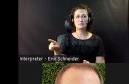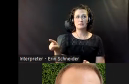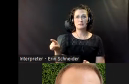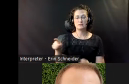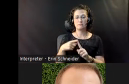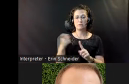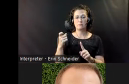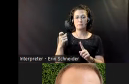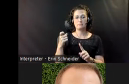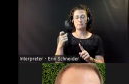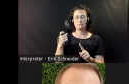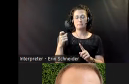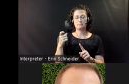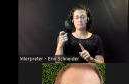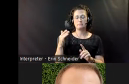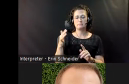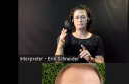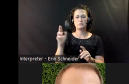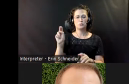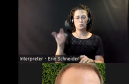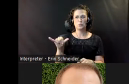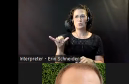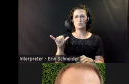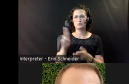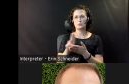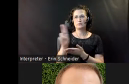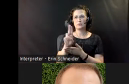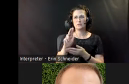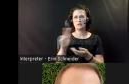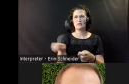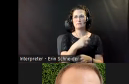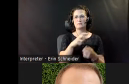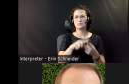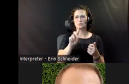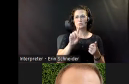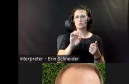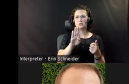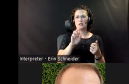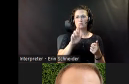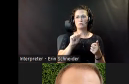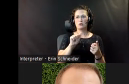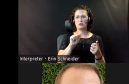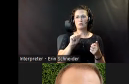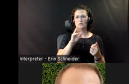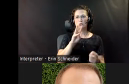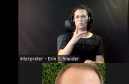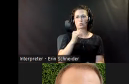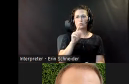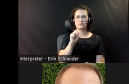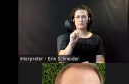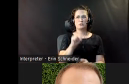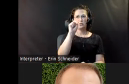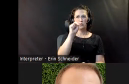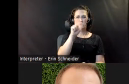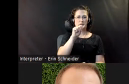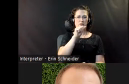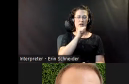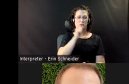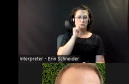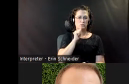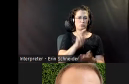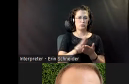stages of building a program, and then transition to Deborah Witten at Northern Arizona University, who's a little bit more advanced in